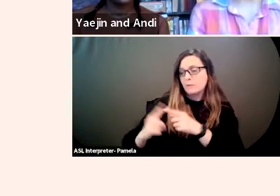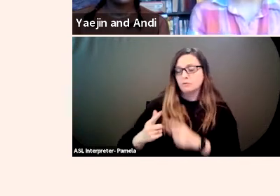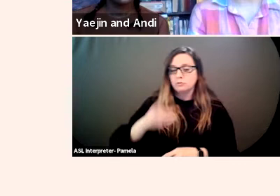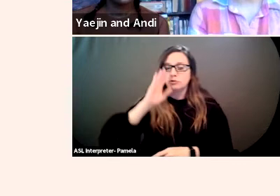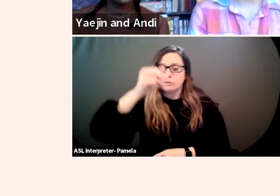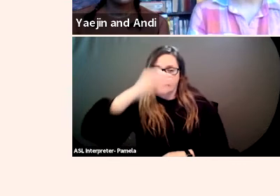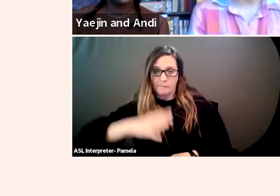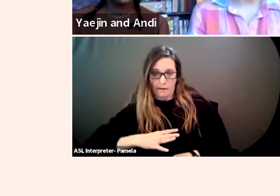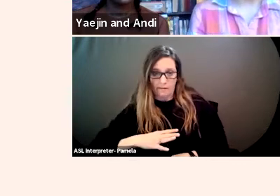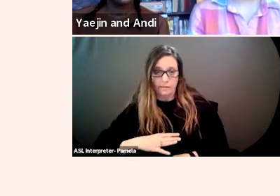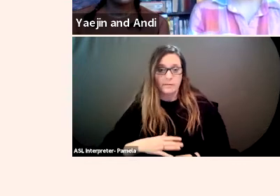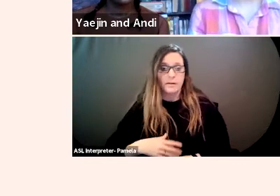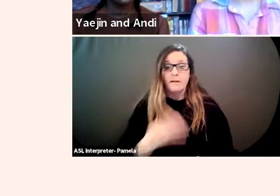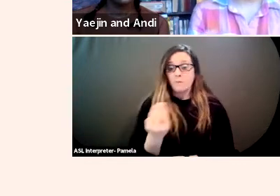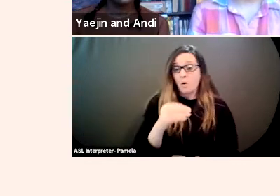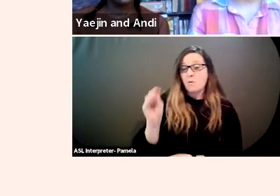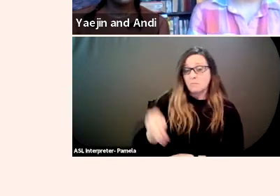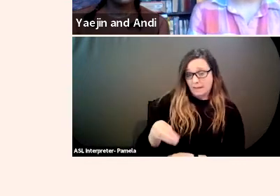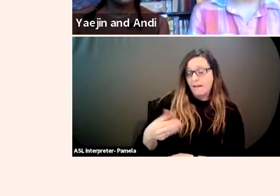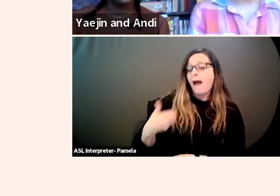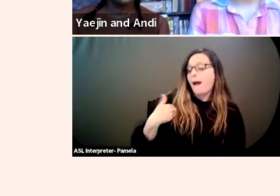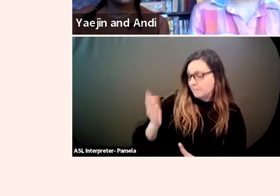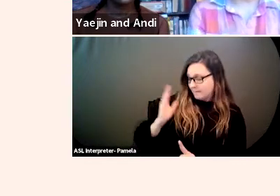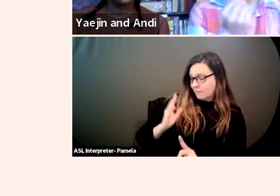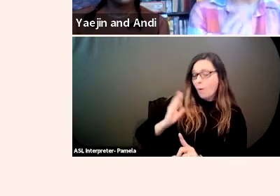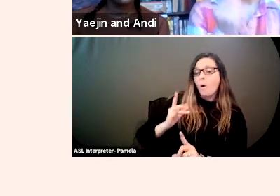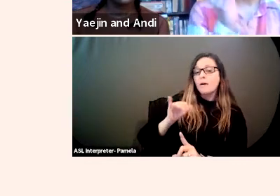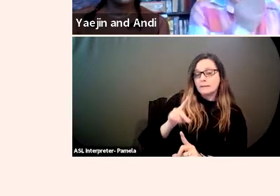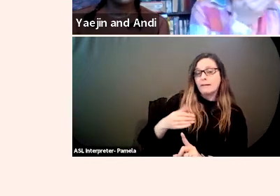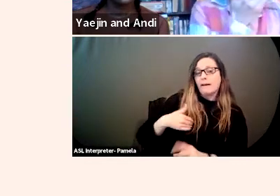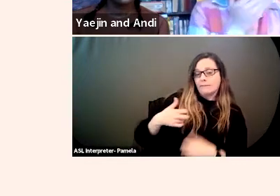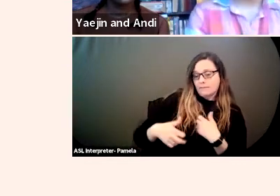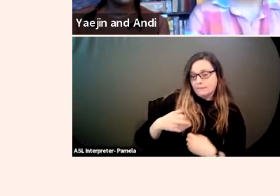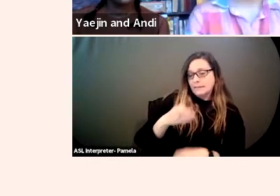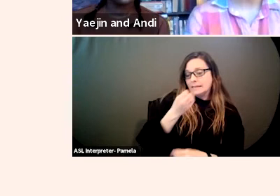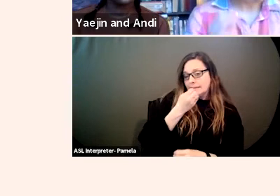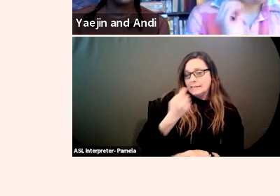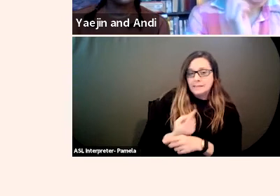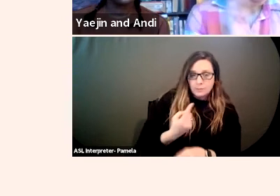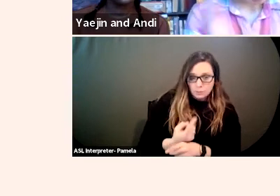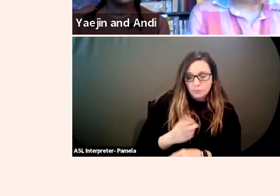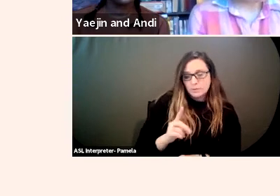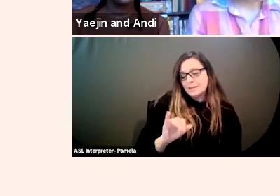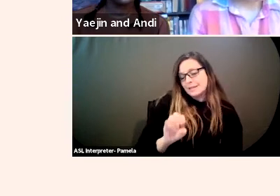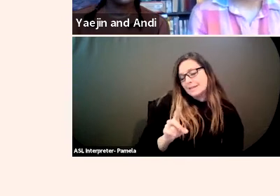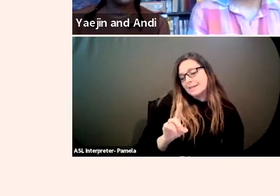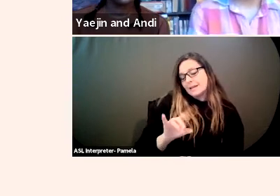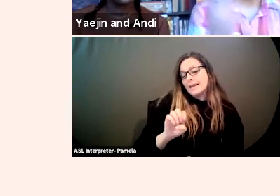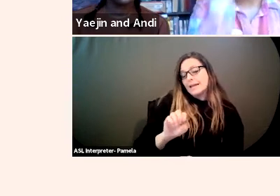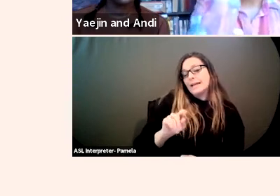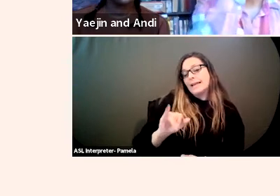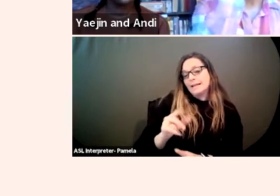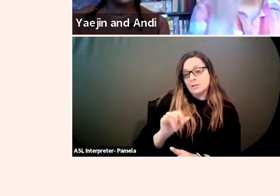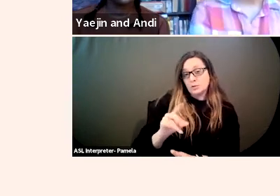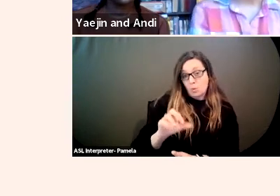eating disorders and another 1/2 reporting significant clinical risk factors for developing one. However, the research on